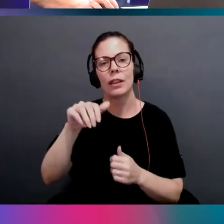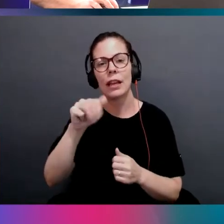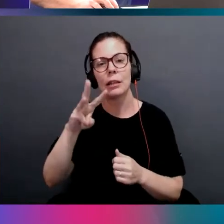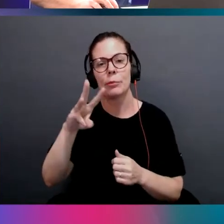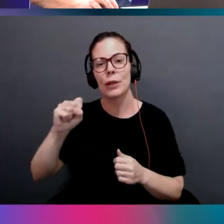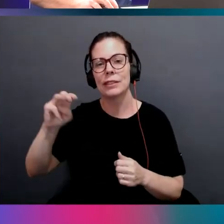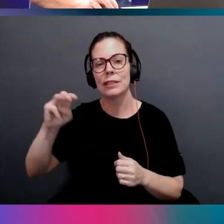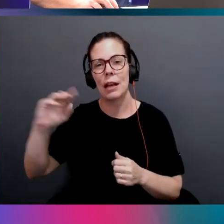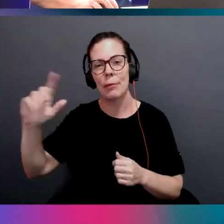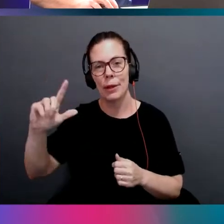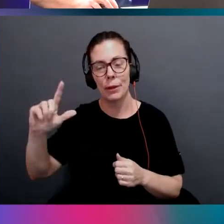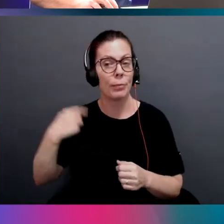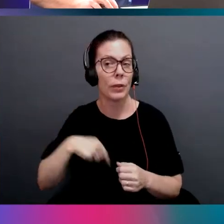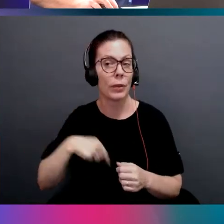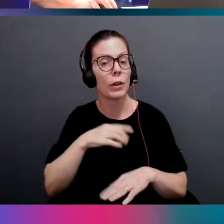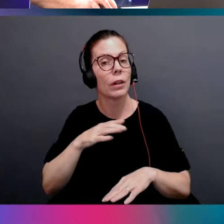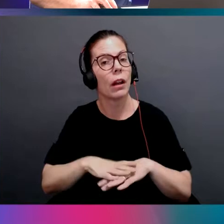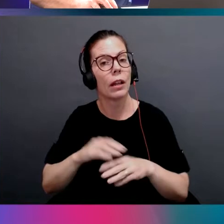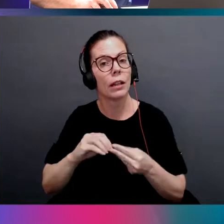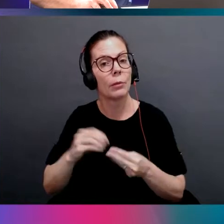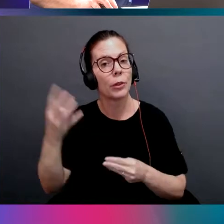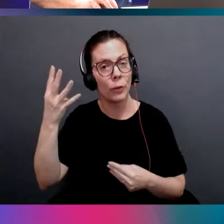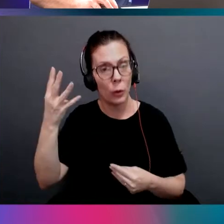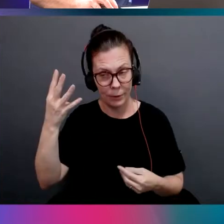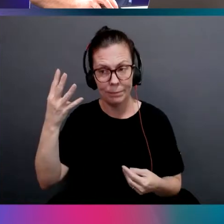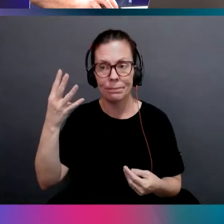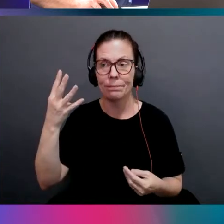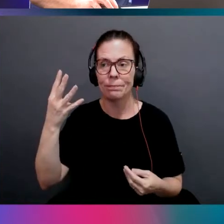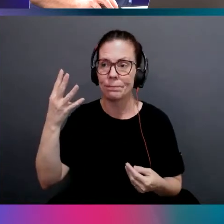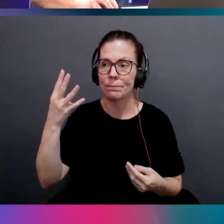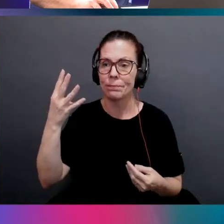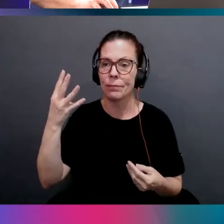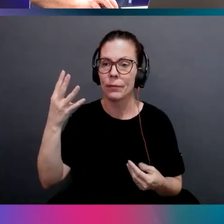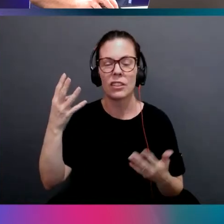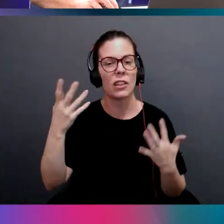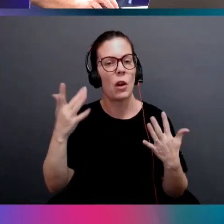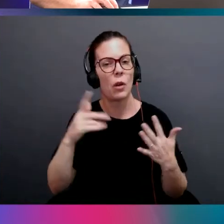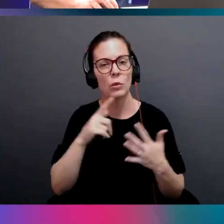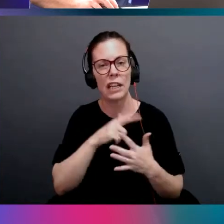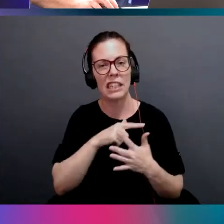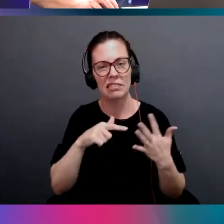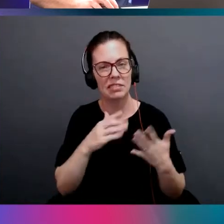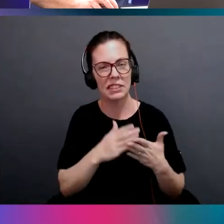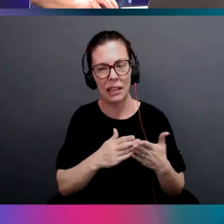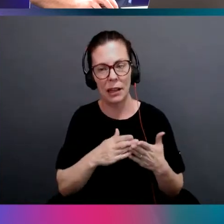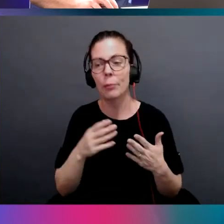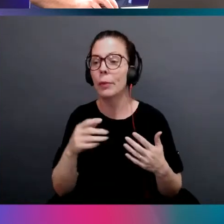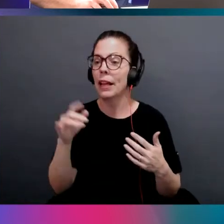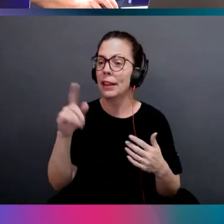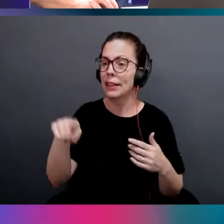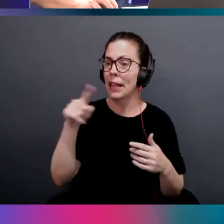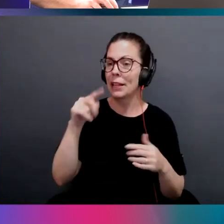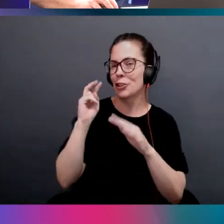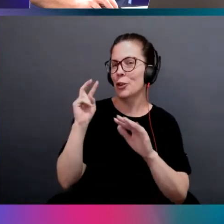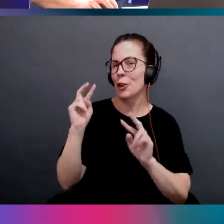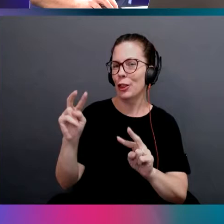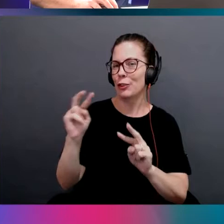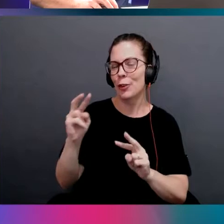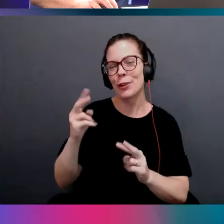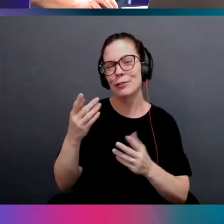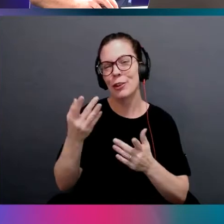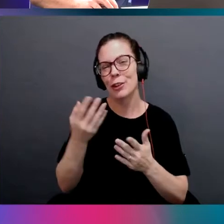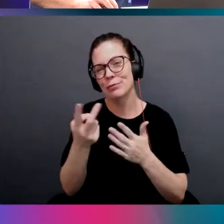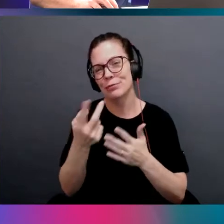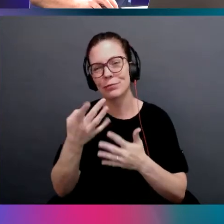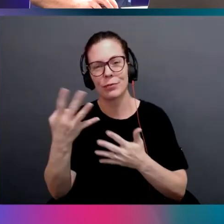we are on episode 4. So we kind of went through some of the things here, but this is what you can look forward to in the next couple of weeks. We're going to be doing